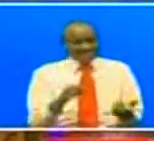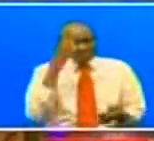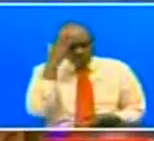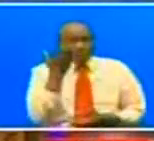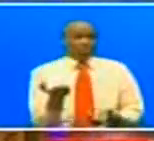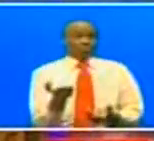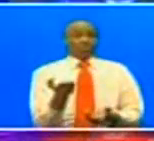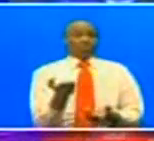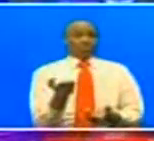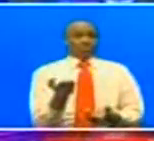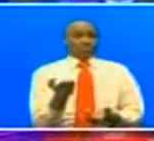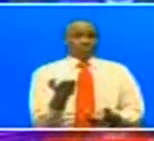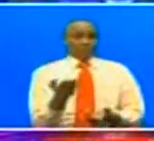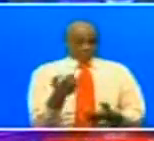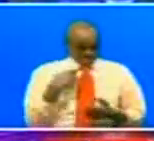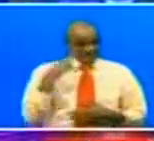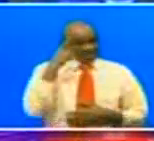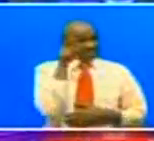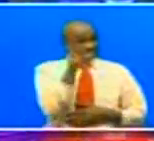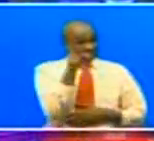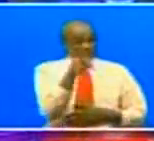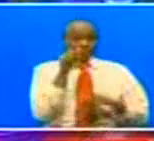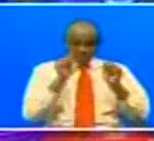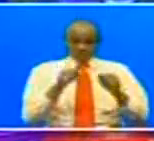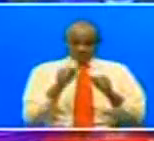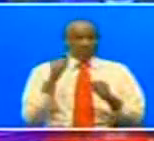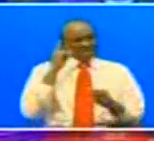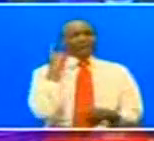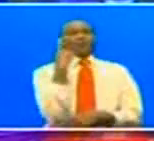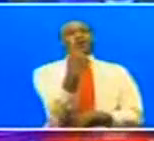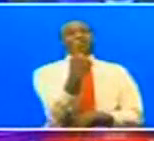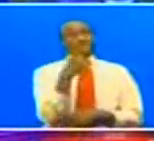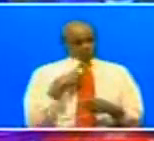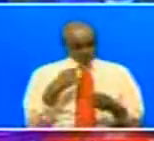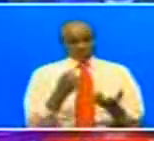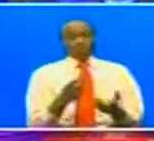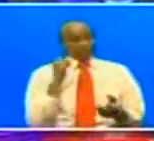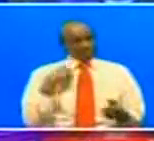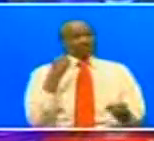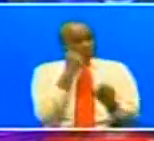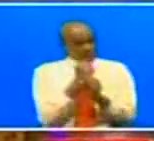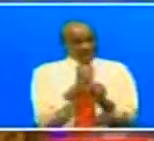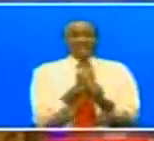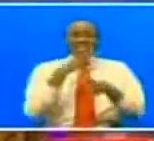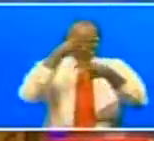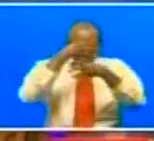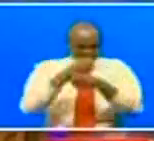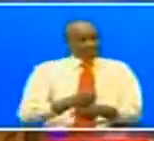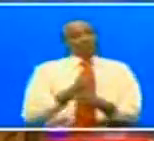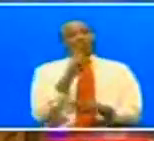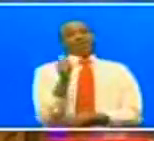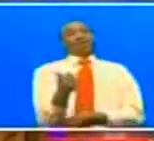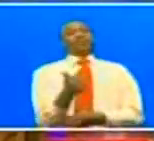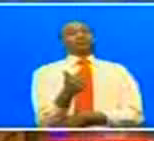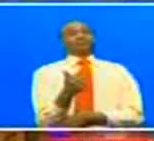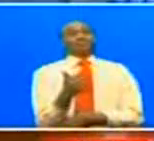we won't ultimately win this war. And for me, that now is the priority for us together is to work on that trust building, that work with communities. I